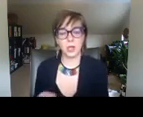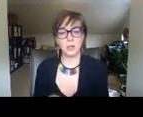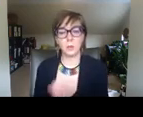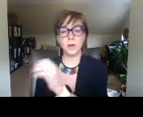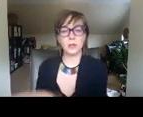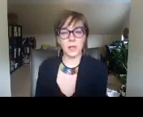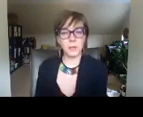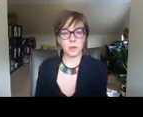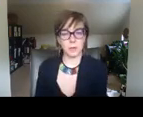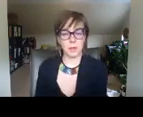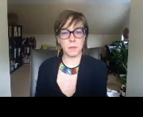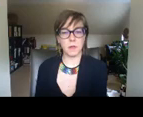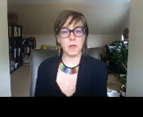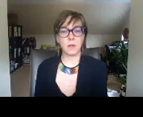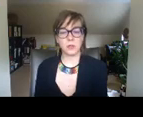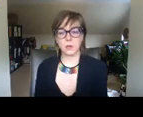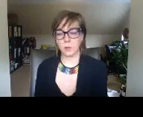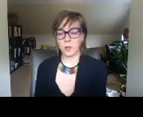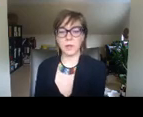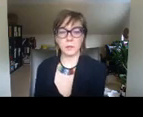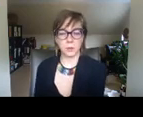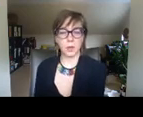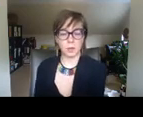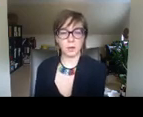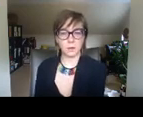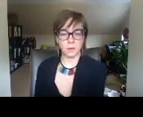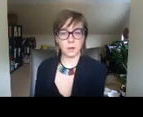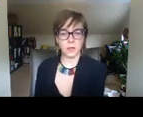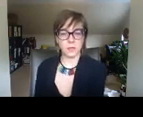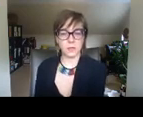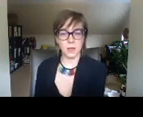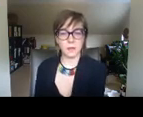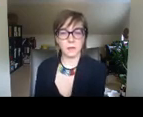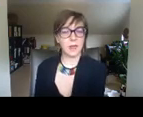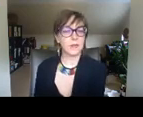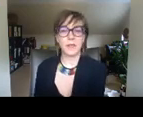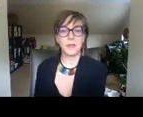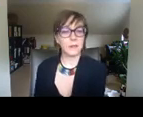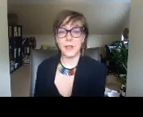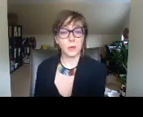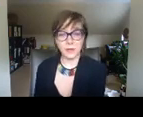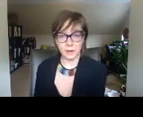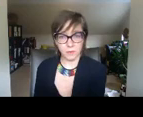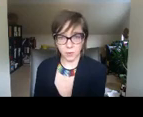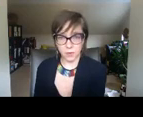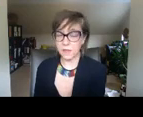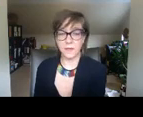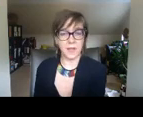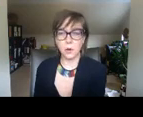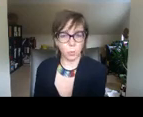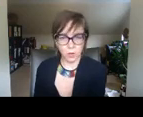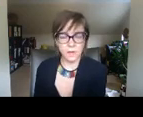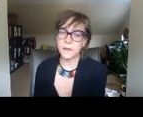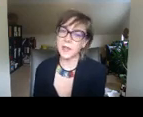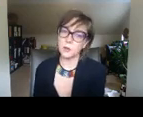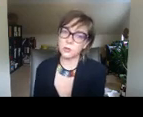English, you're putting a label on them, much like you're putting a label on someone as a slave that they don't identify with and that they